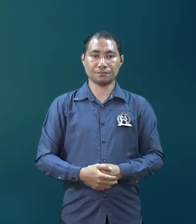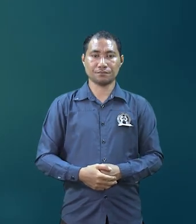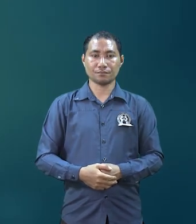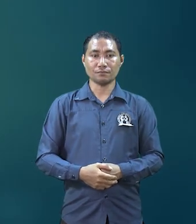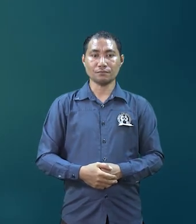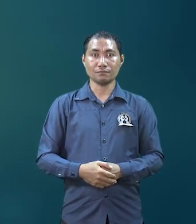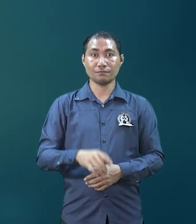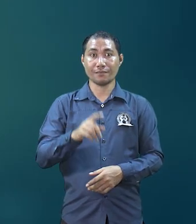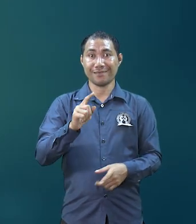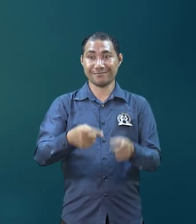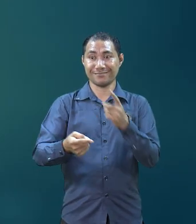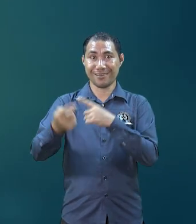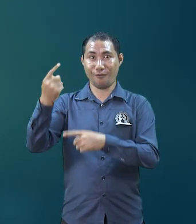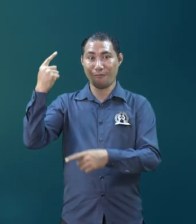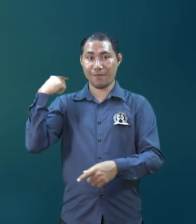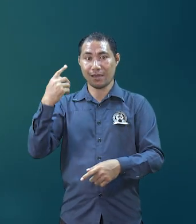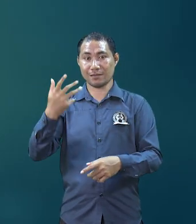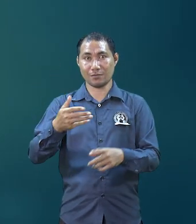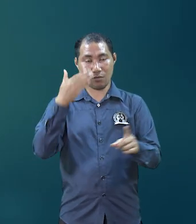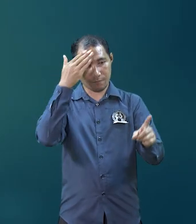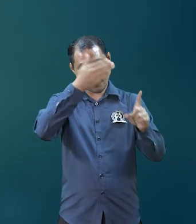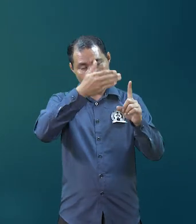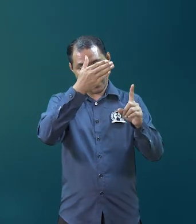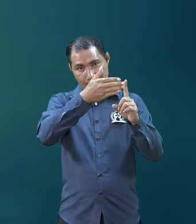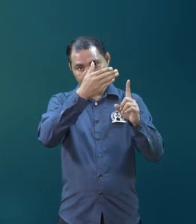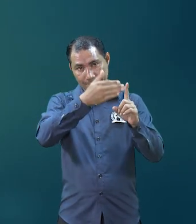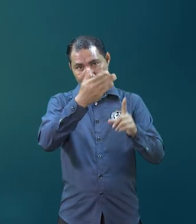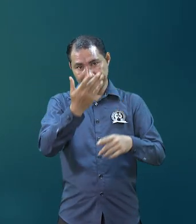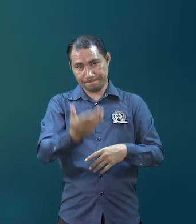Let's go back to our learning outcomes.